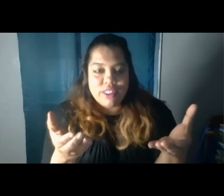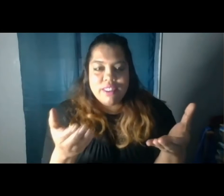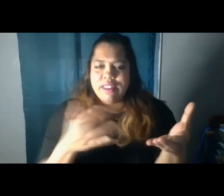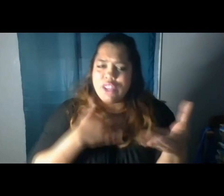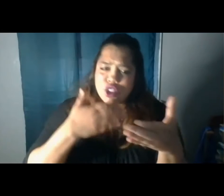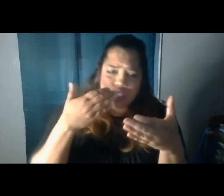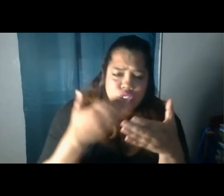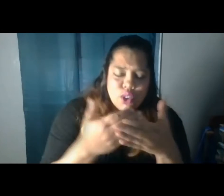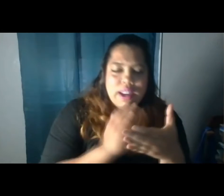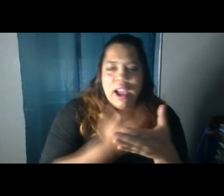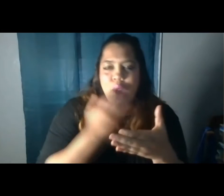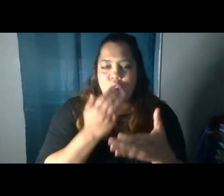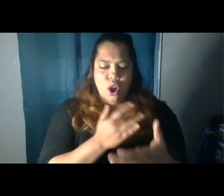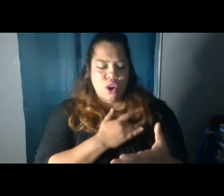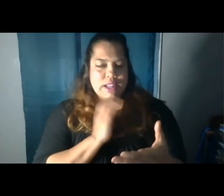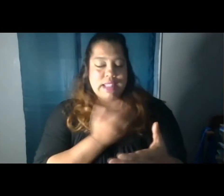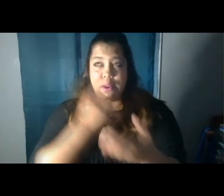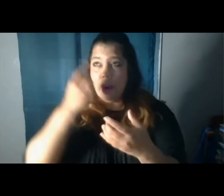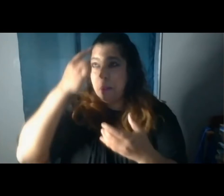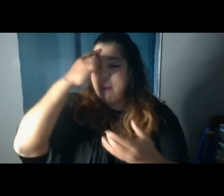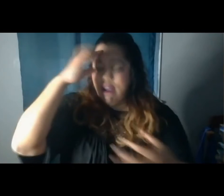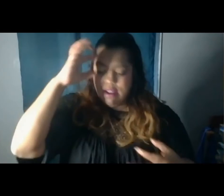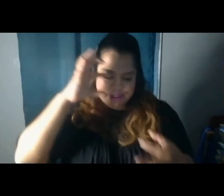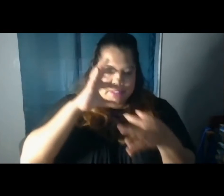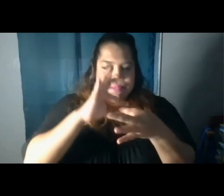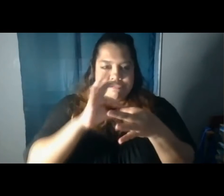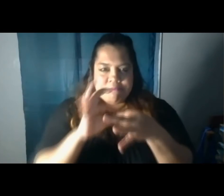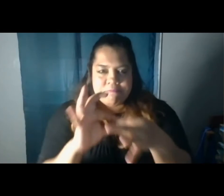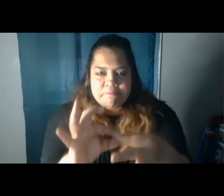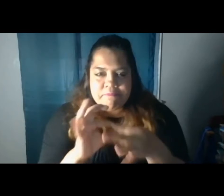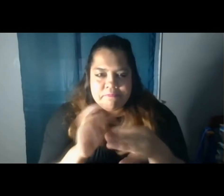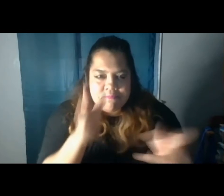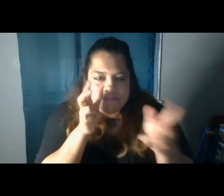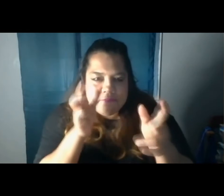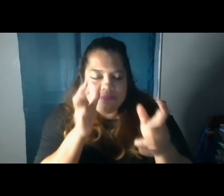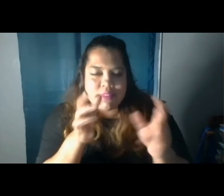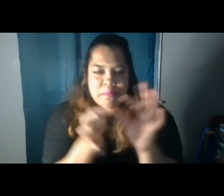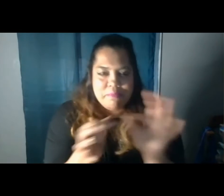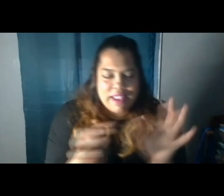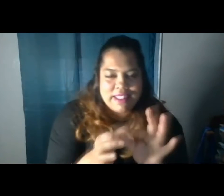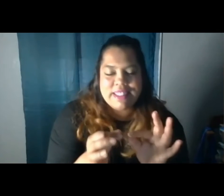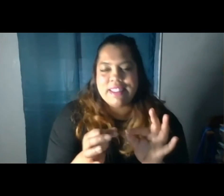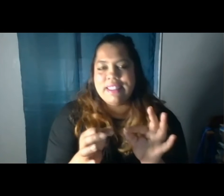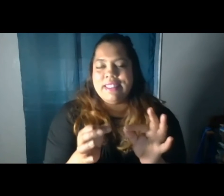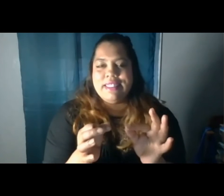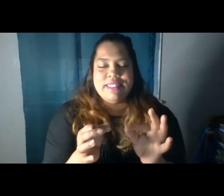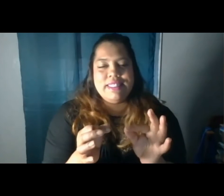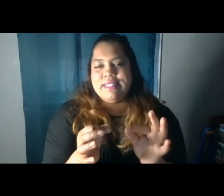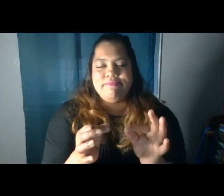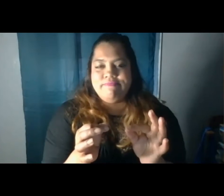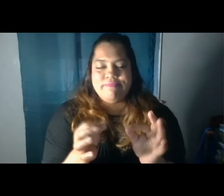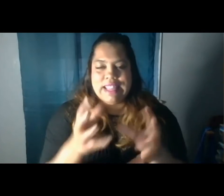and joyously receiving this message, joyously receiving love and laughter and beauty and